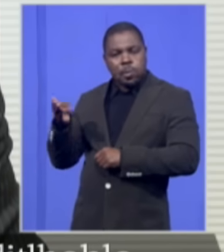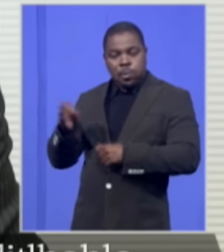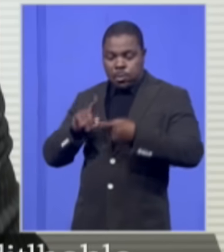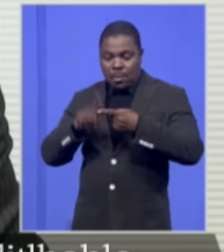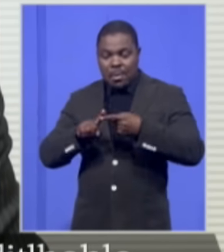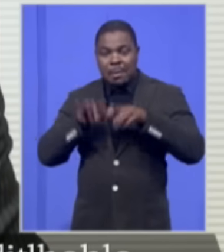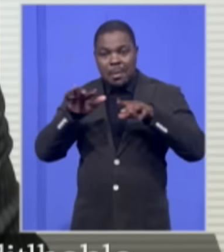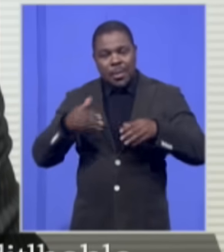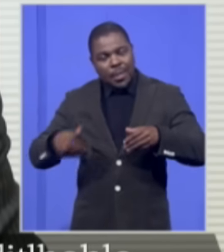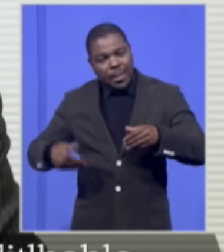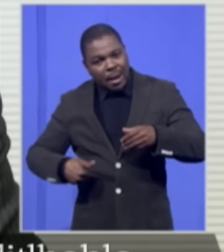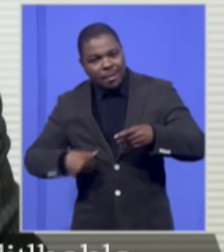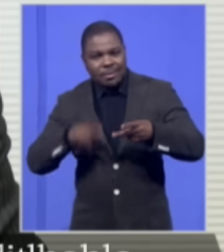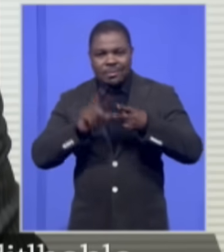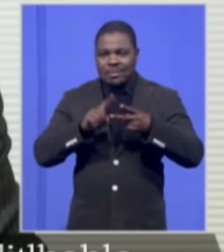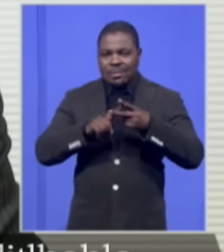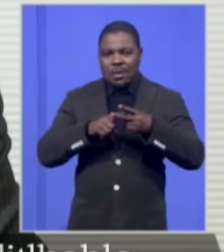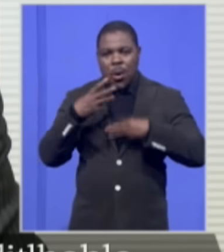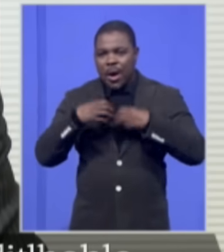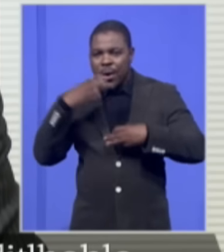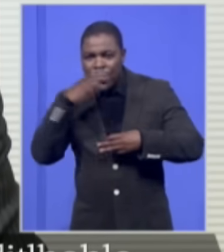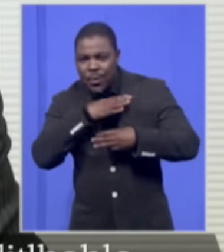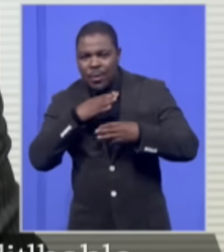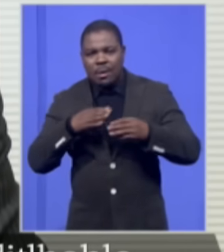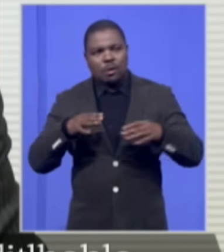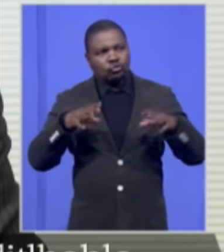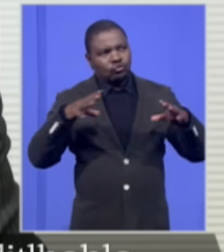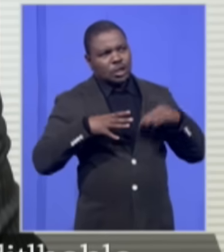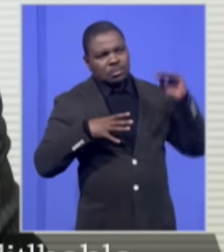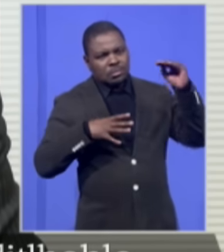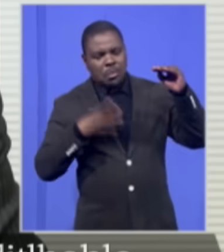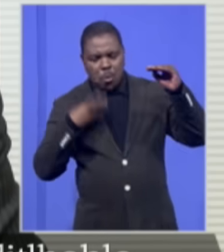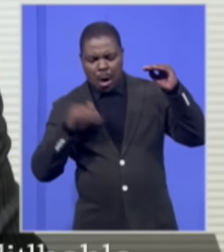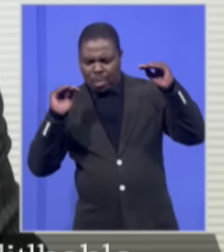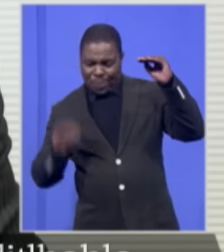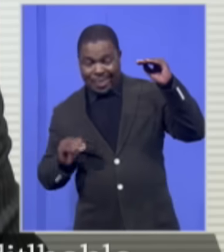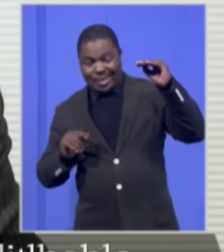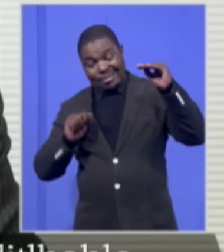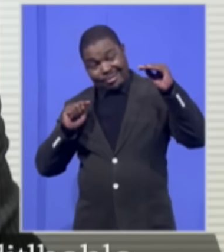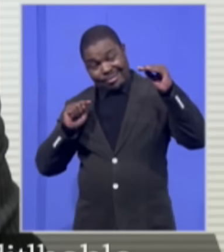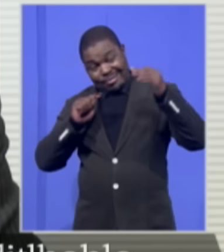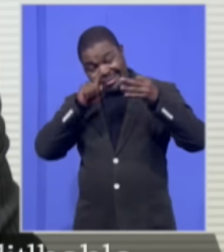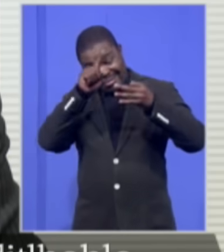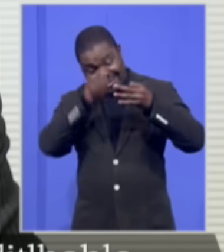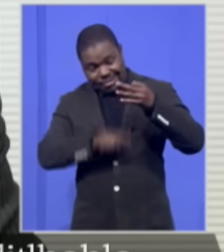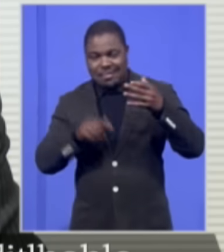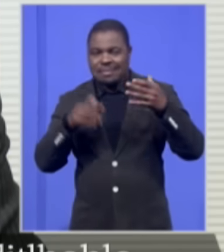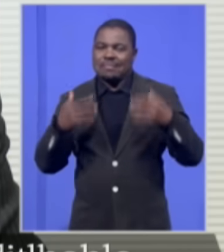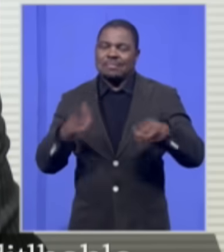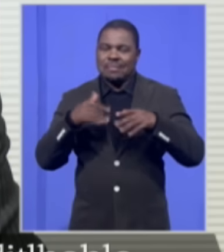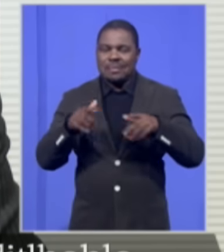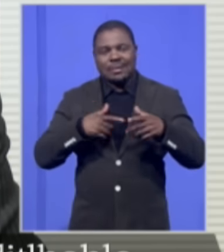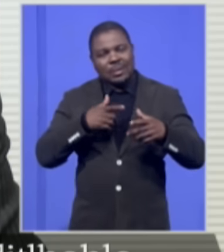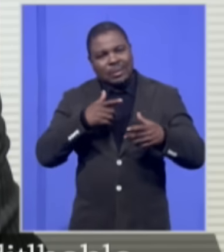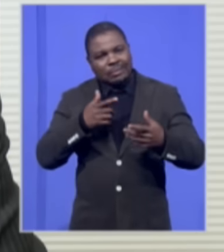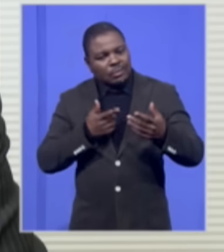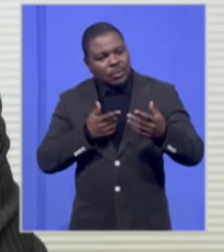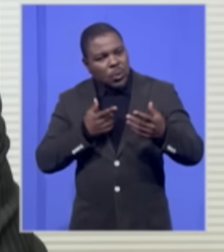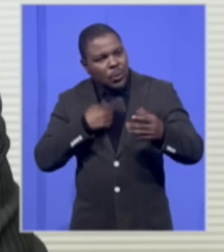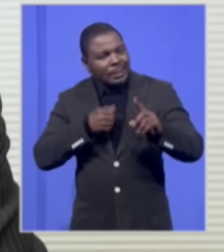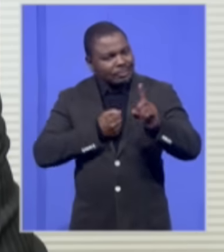Poverty, unemployment, and inequality are deep wounds that prevent us from reaching our full